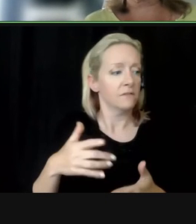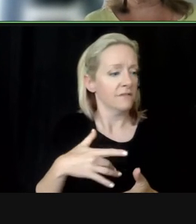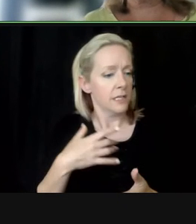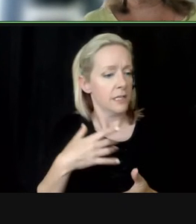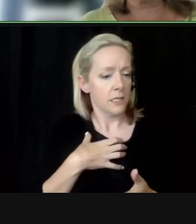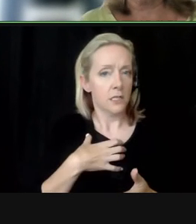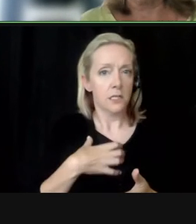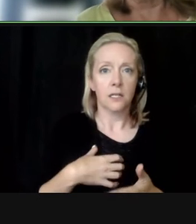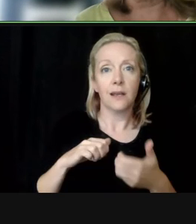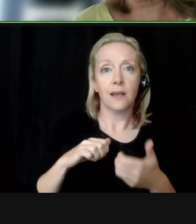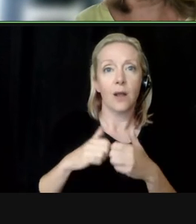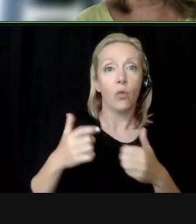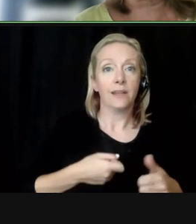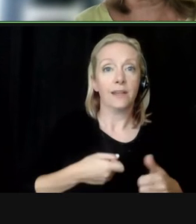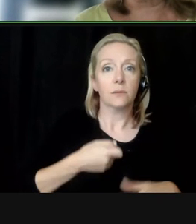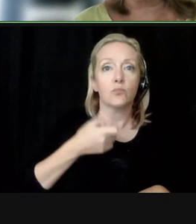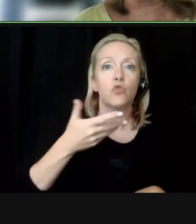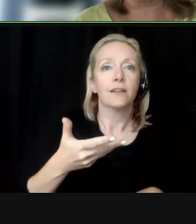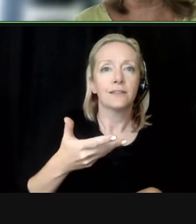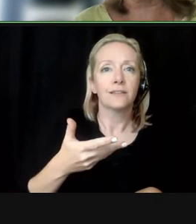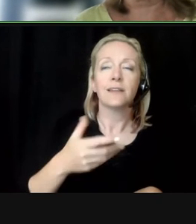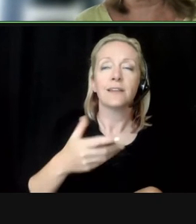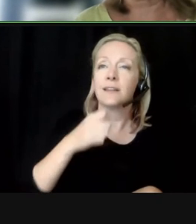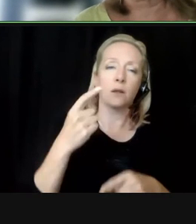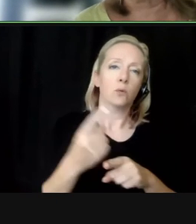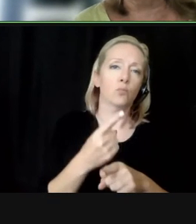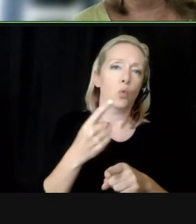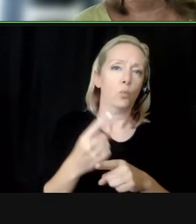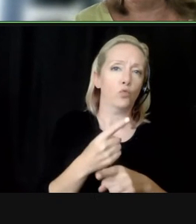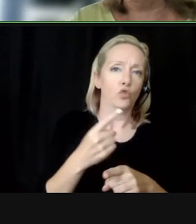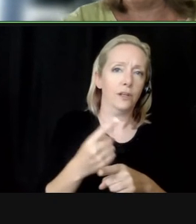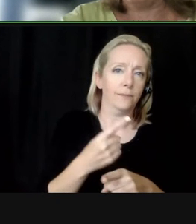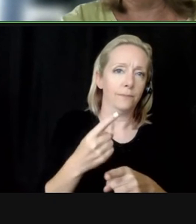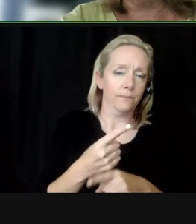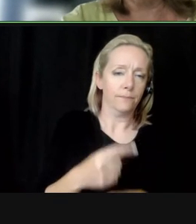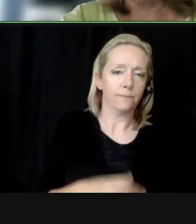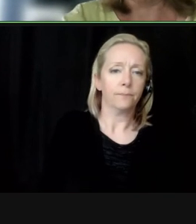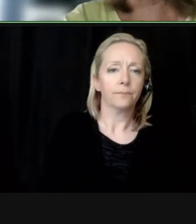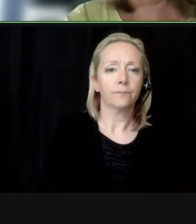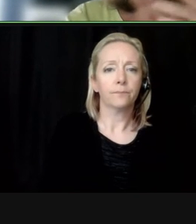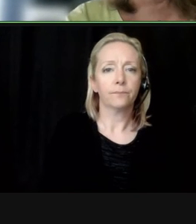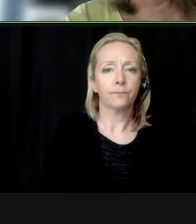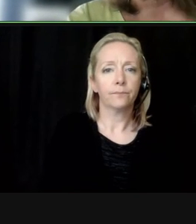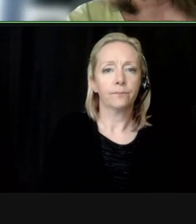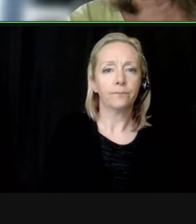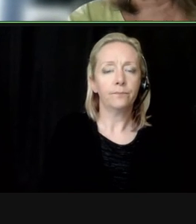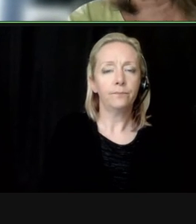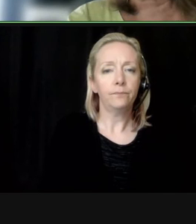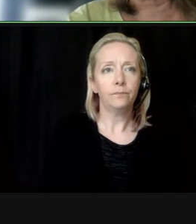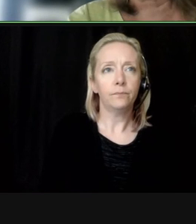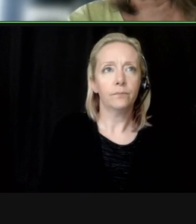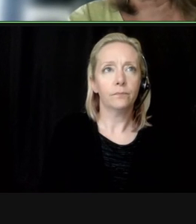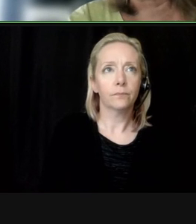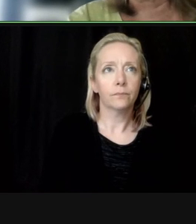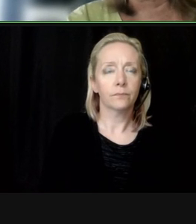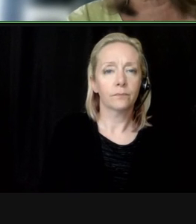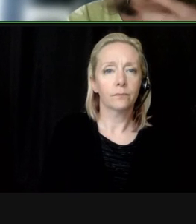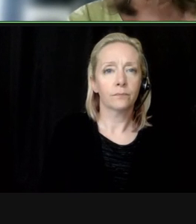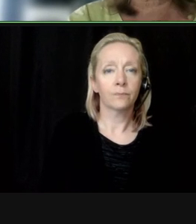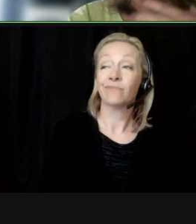they express it in society in inappropriate ways. And so that's when there